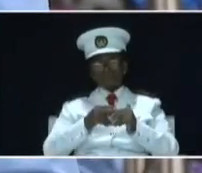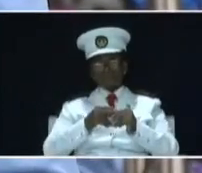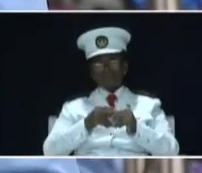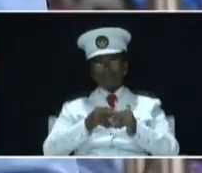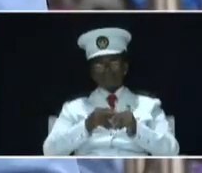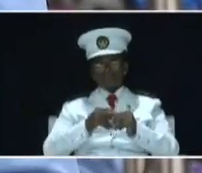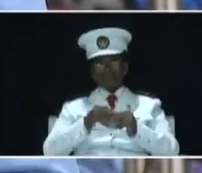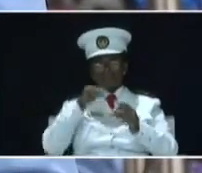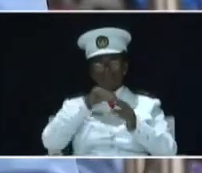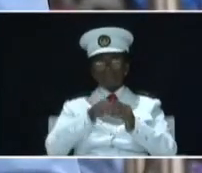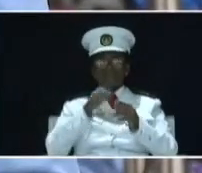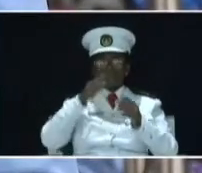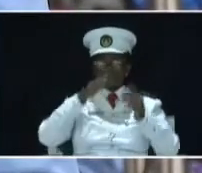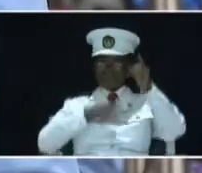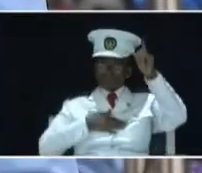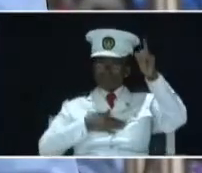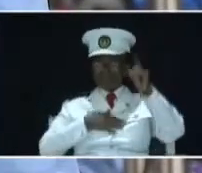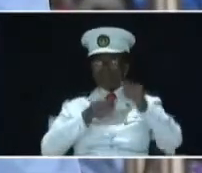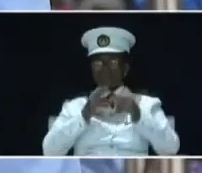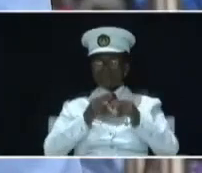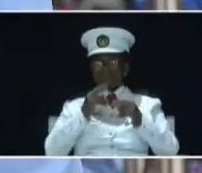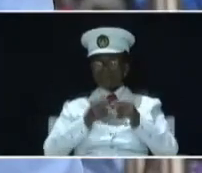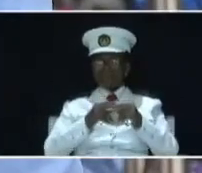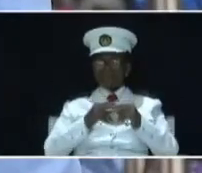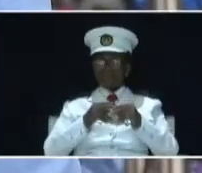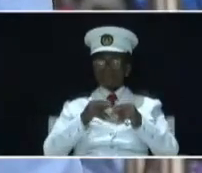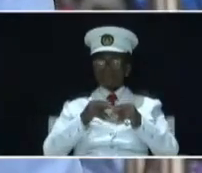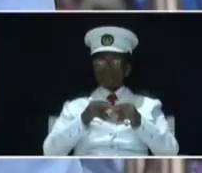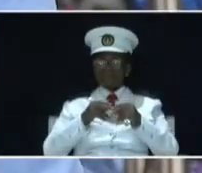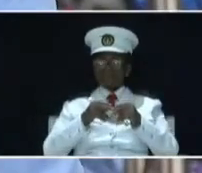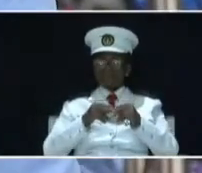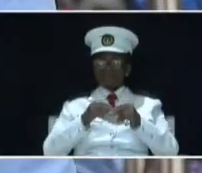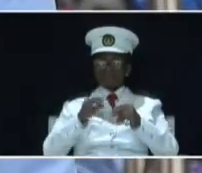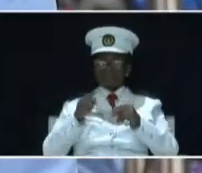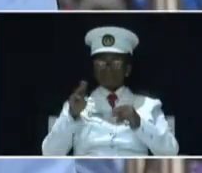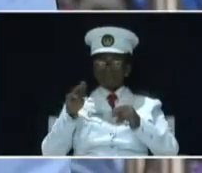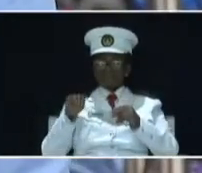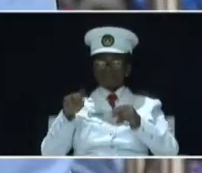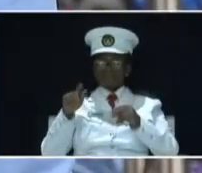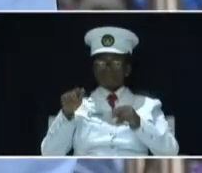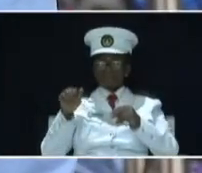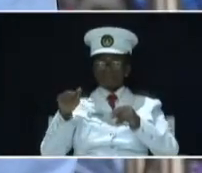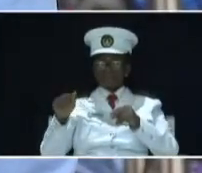In my name. Mark 16, verse 17